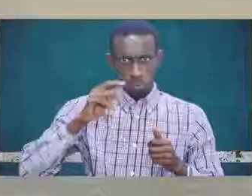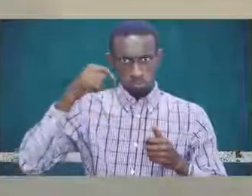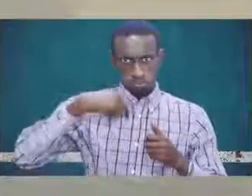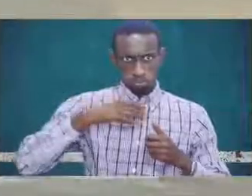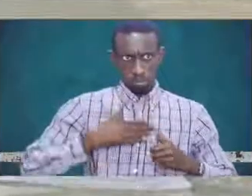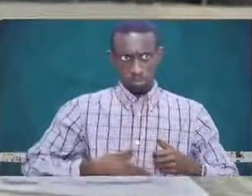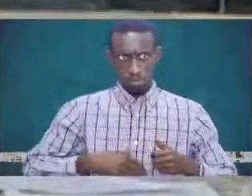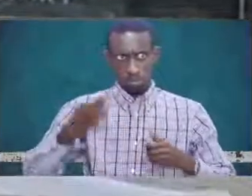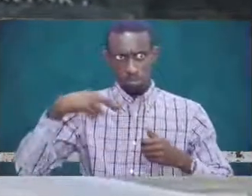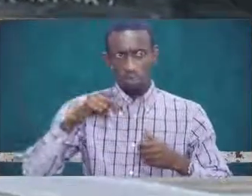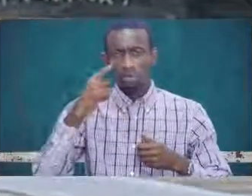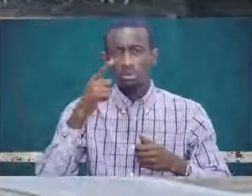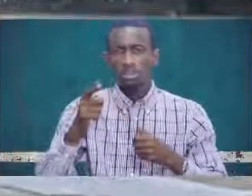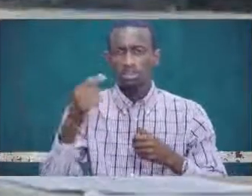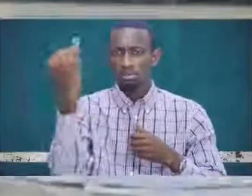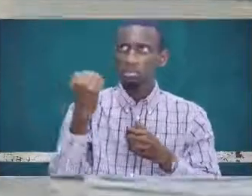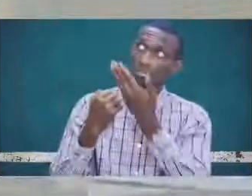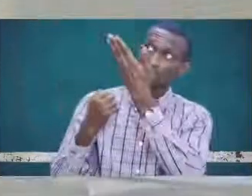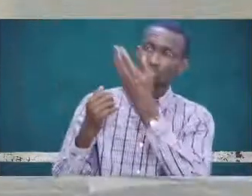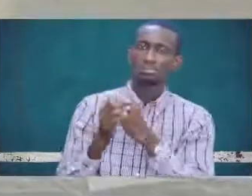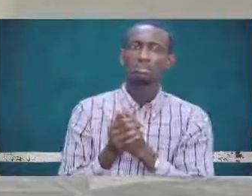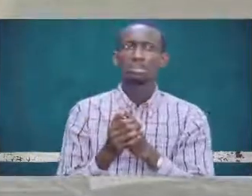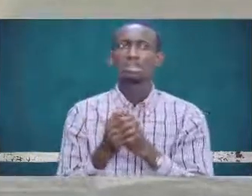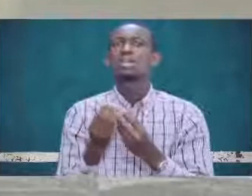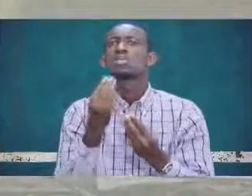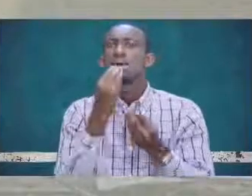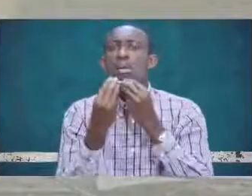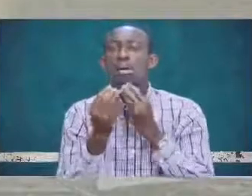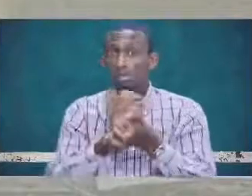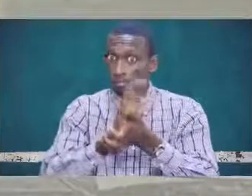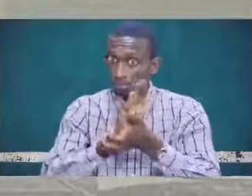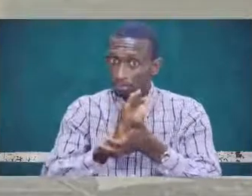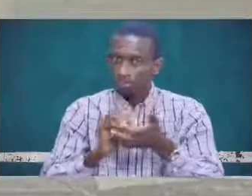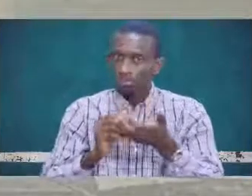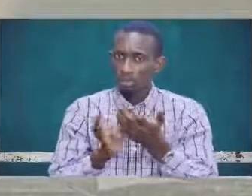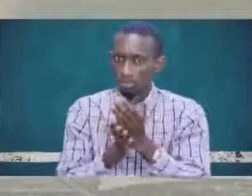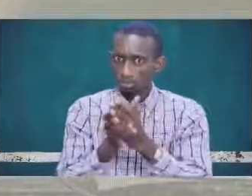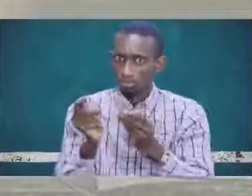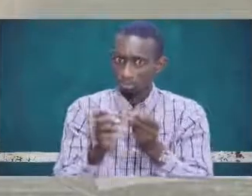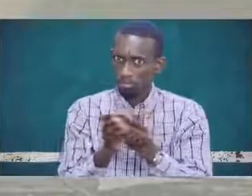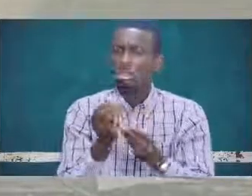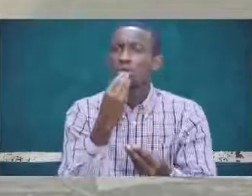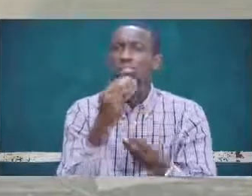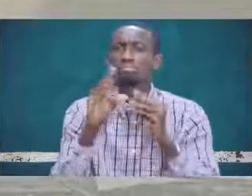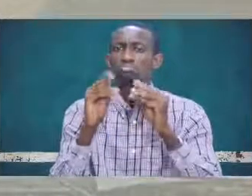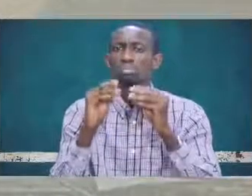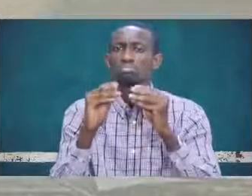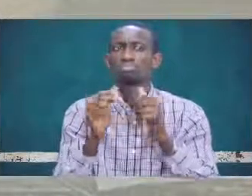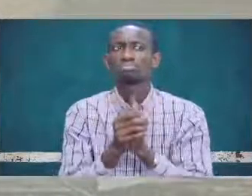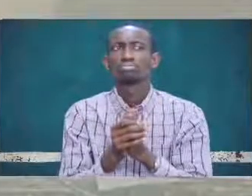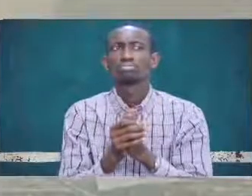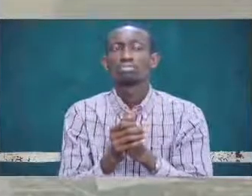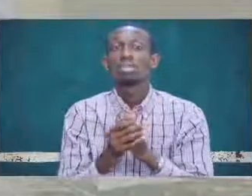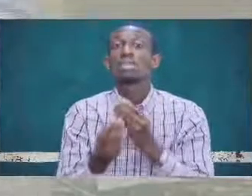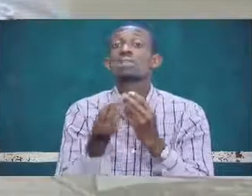here. We have digestion from the mouth. Normally, it's normally helped by the teeth. We go to the esophagus, where the food has to